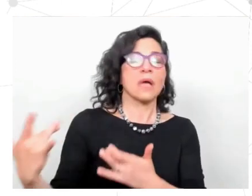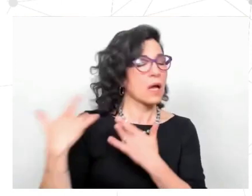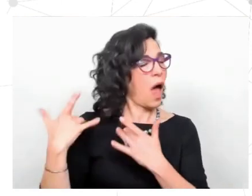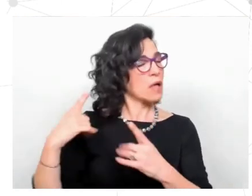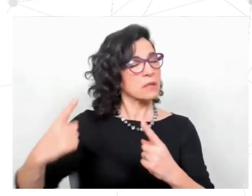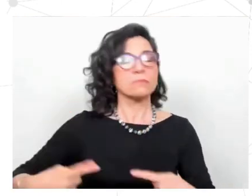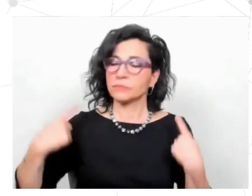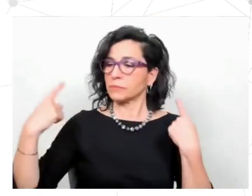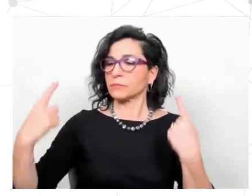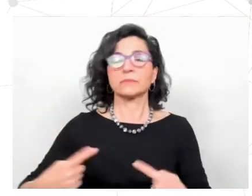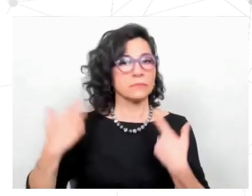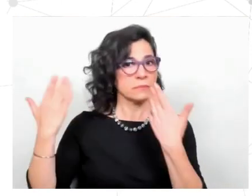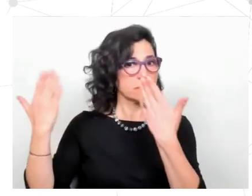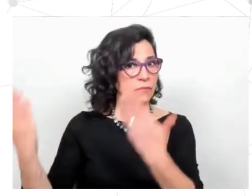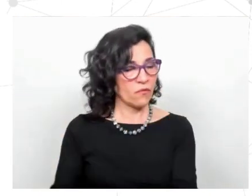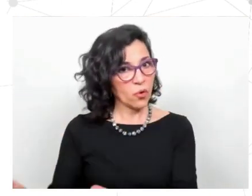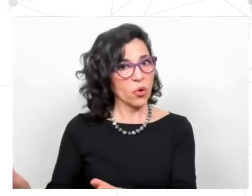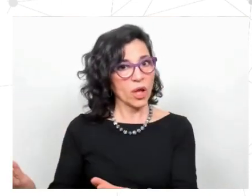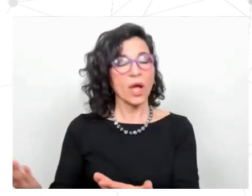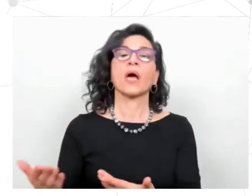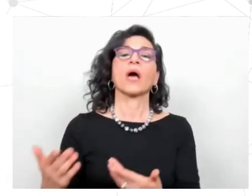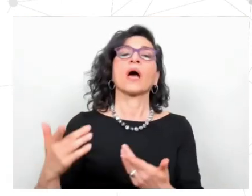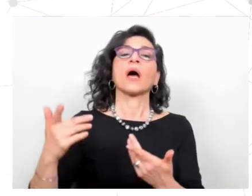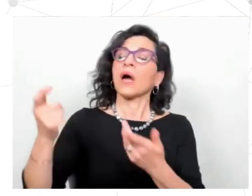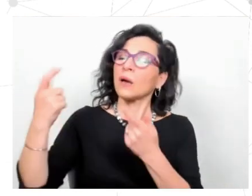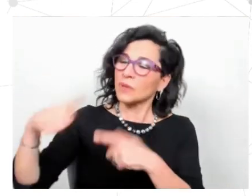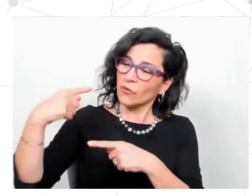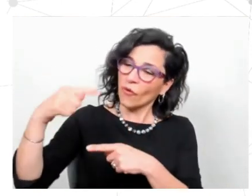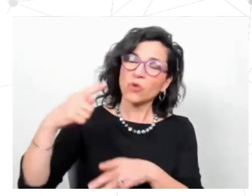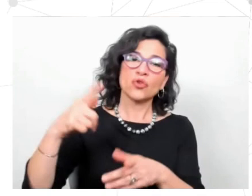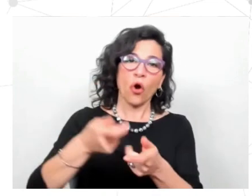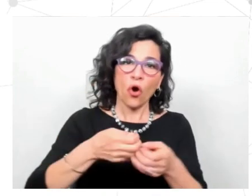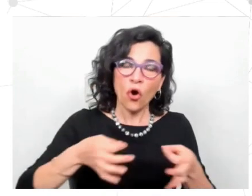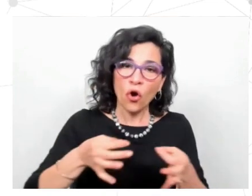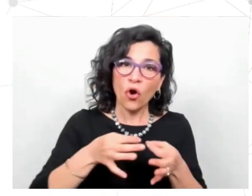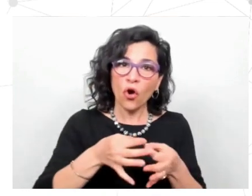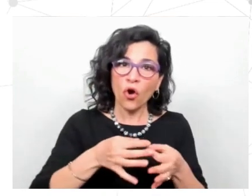portato al nostro evento, alla nostra conferenza.